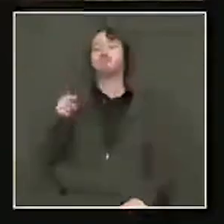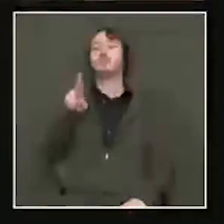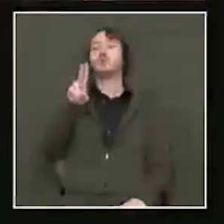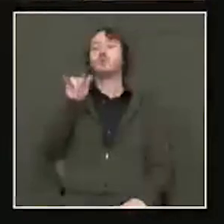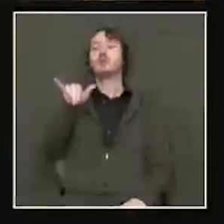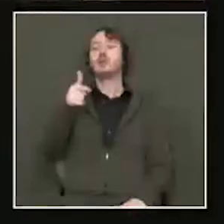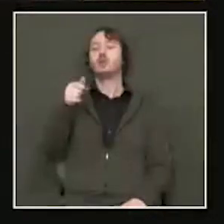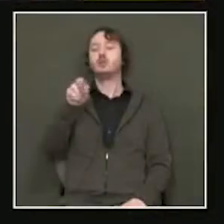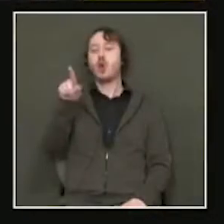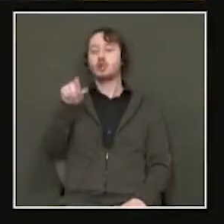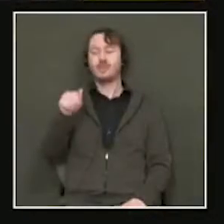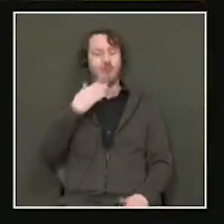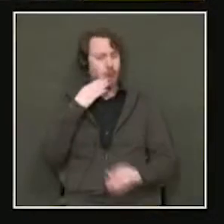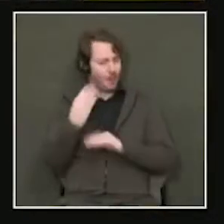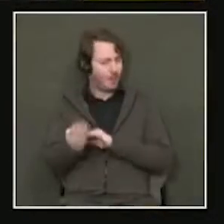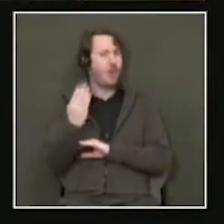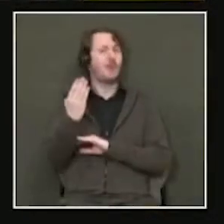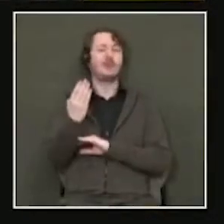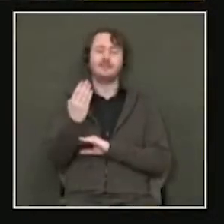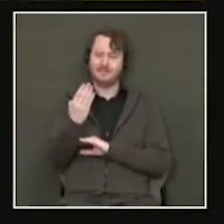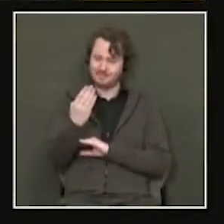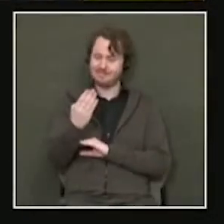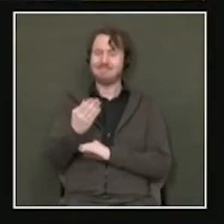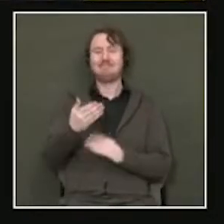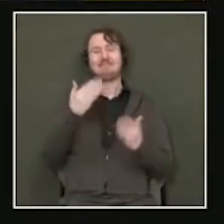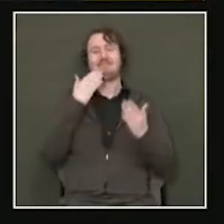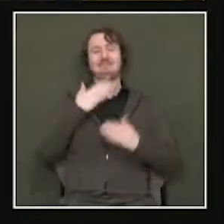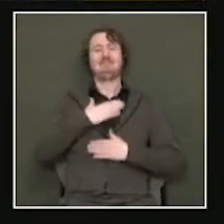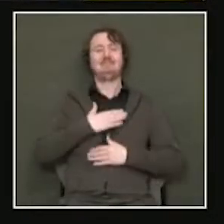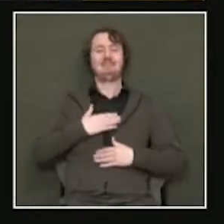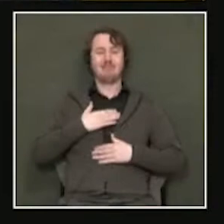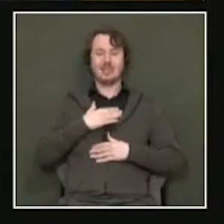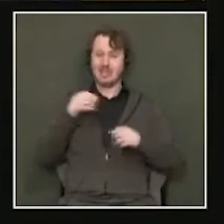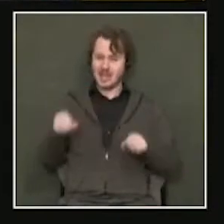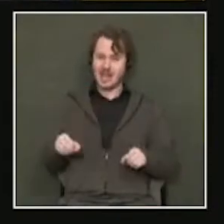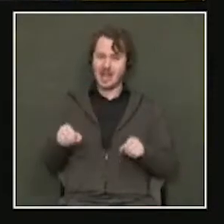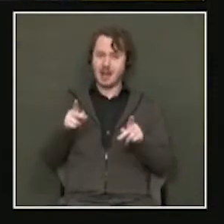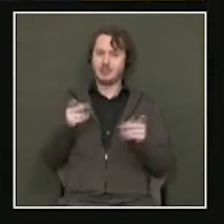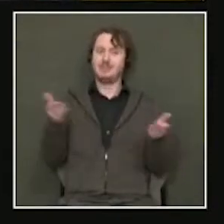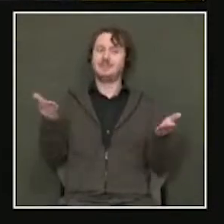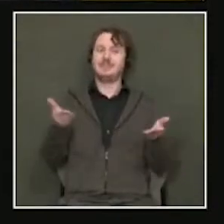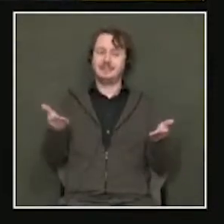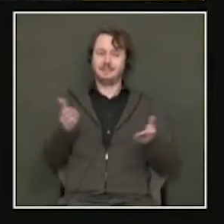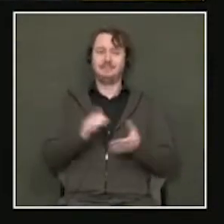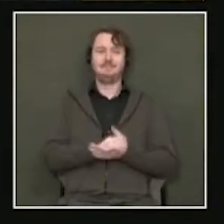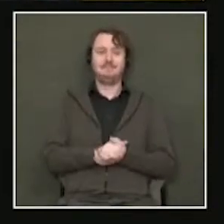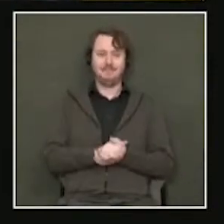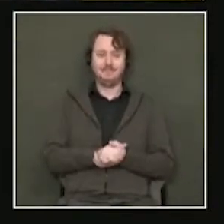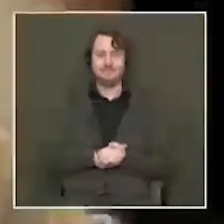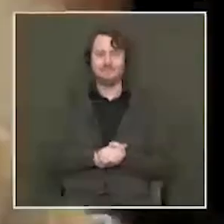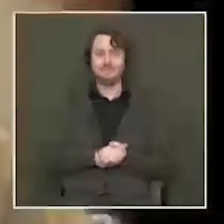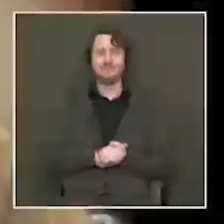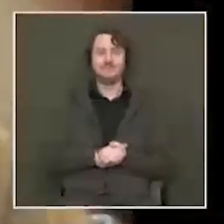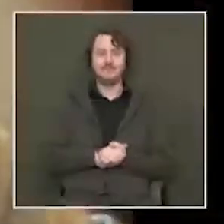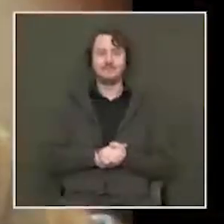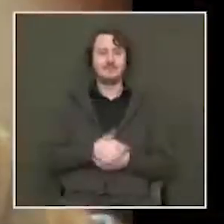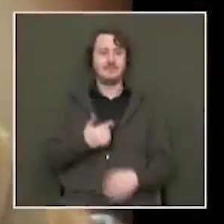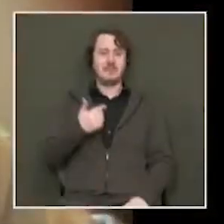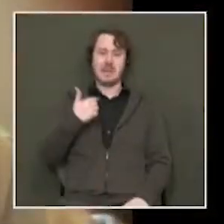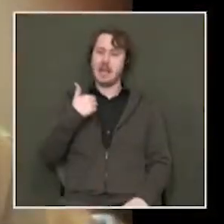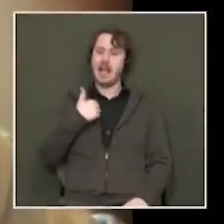CPS. Well, good morning, and I appreciate the opportunity to be on today. As I've